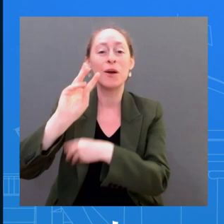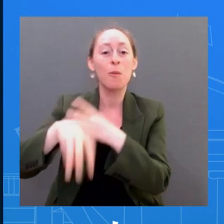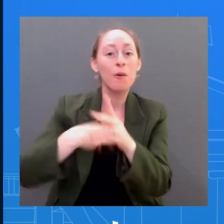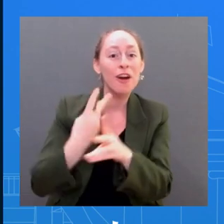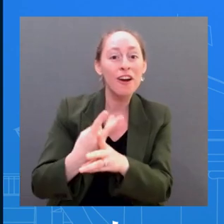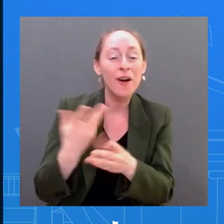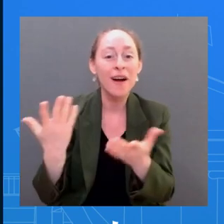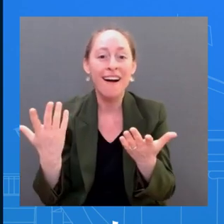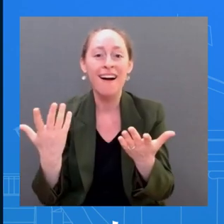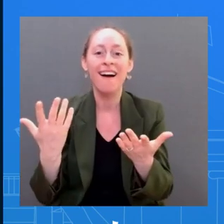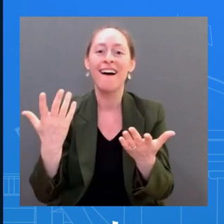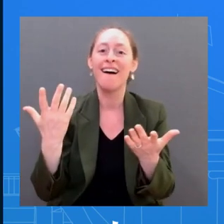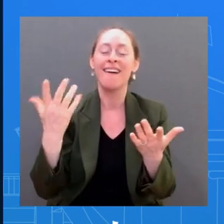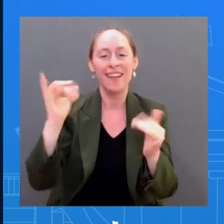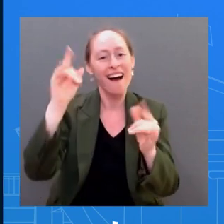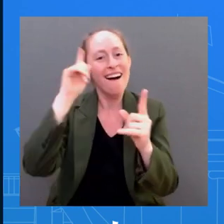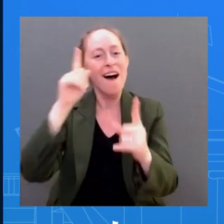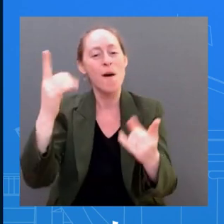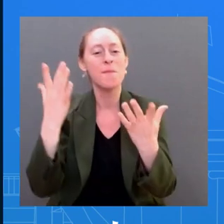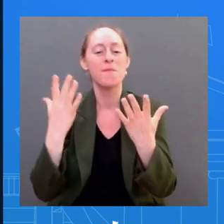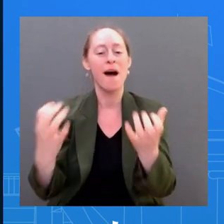But he didn't get to spoil his daughter.